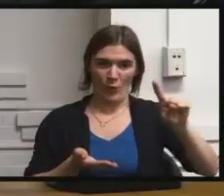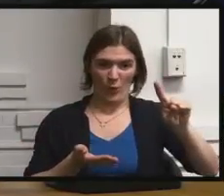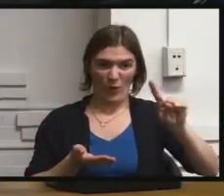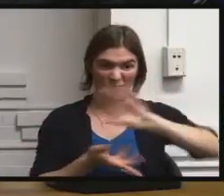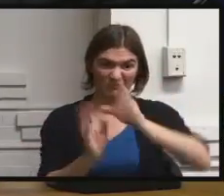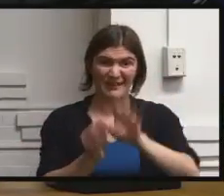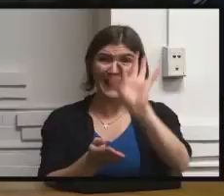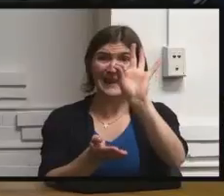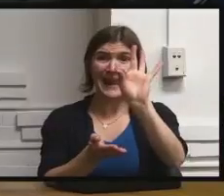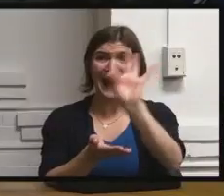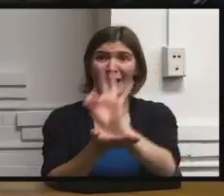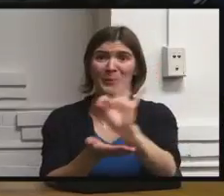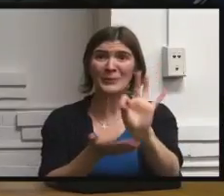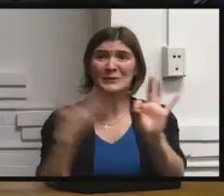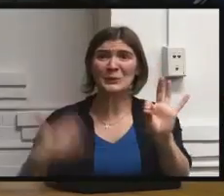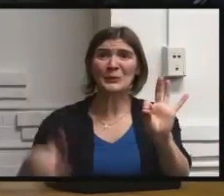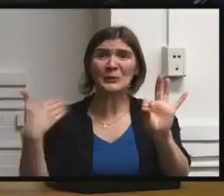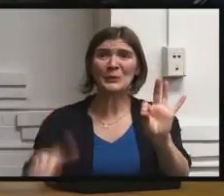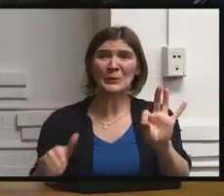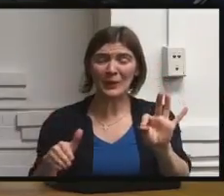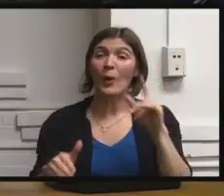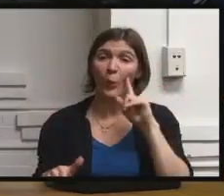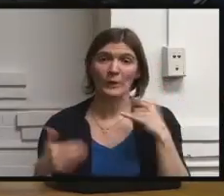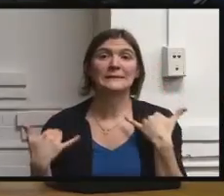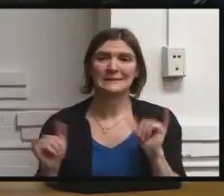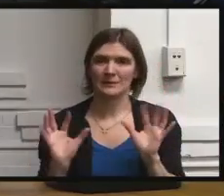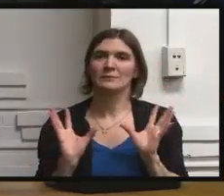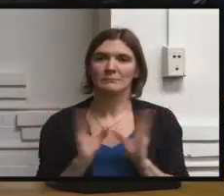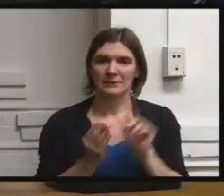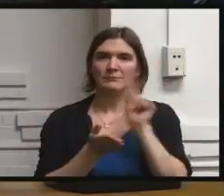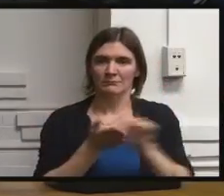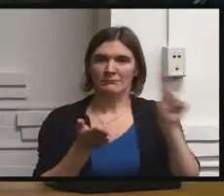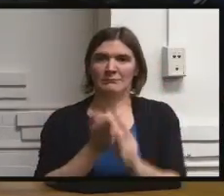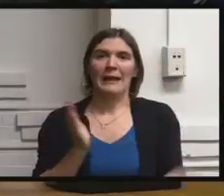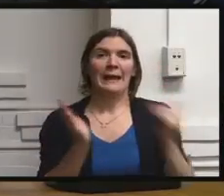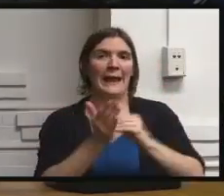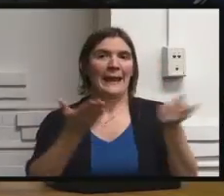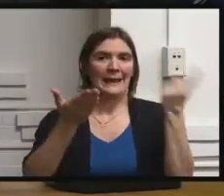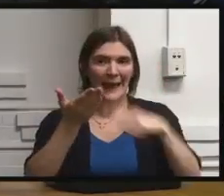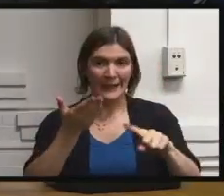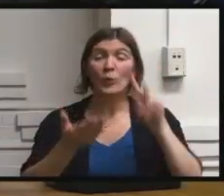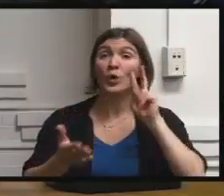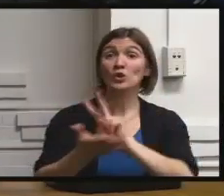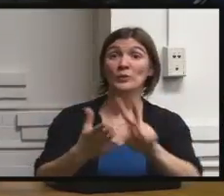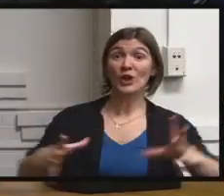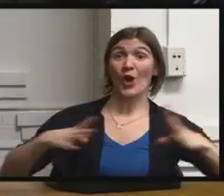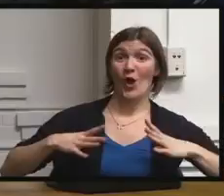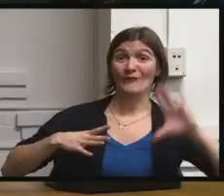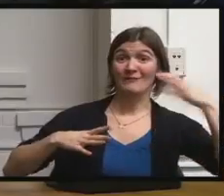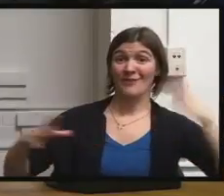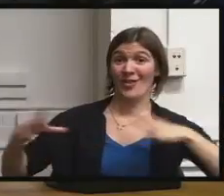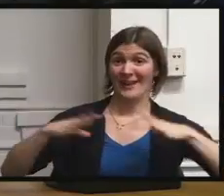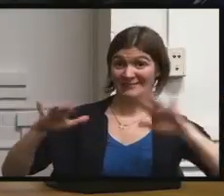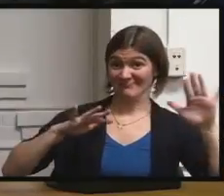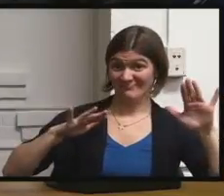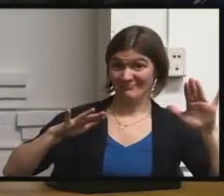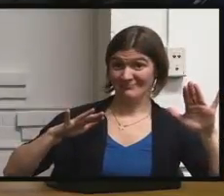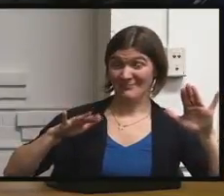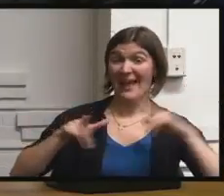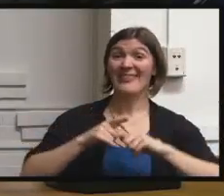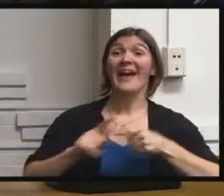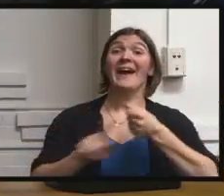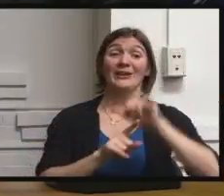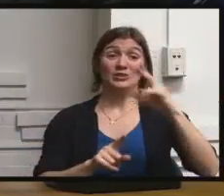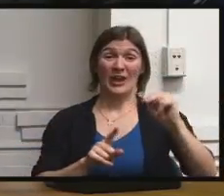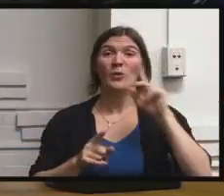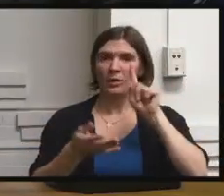9 weeks now, and we're going to continue meeting weekly next week, take 2 weeks off, but then probably need to meet every